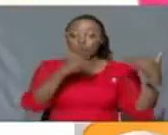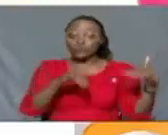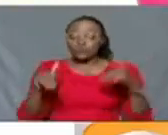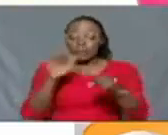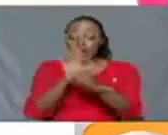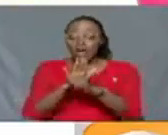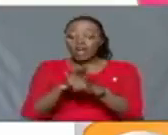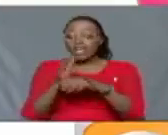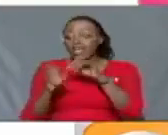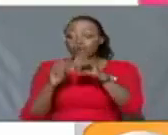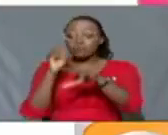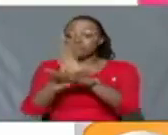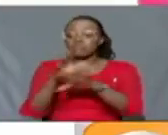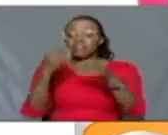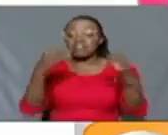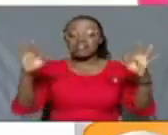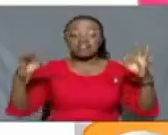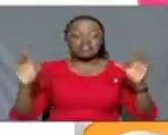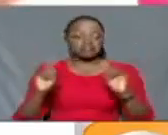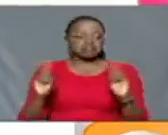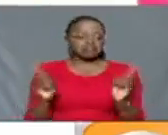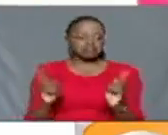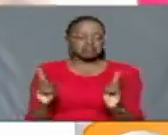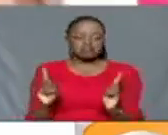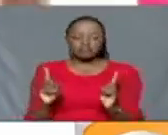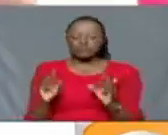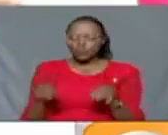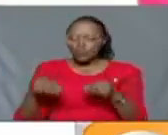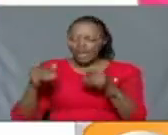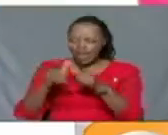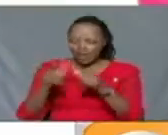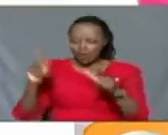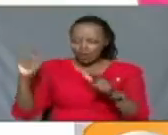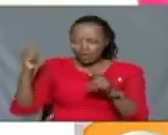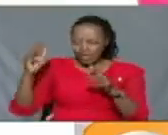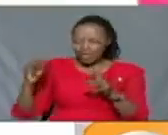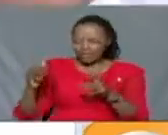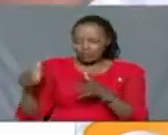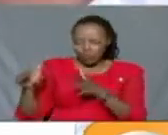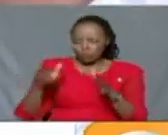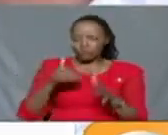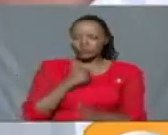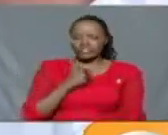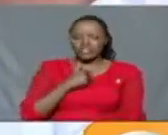na sinema ya bure. Tuwape nafasi wa Kenya watoe maoni.